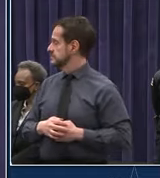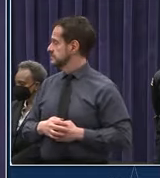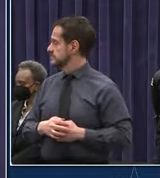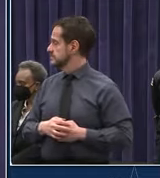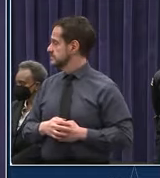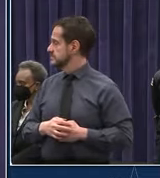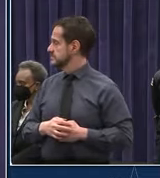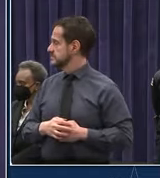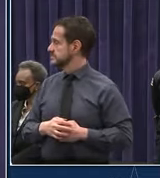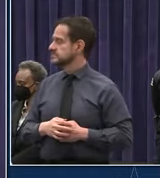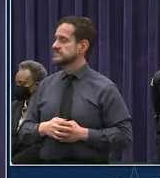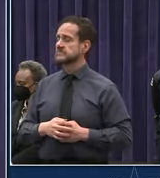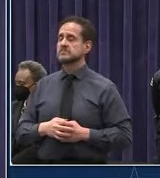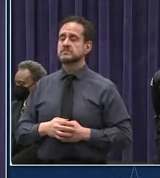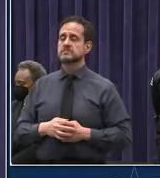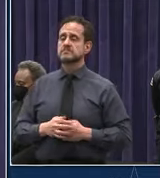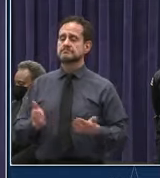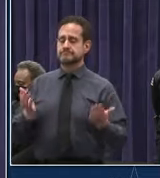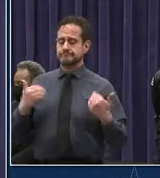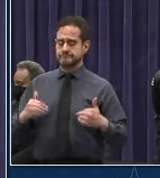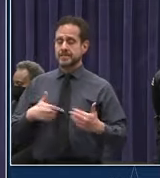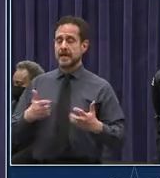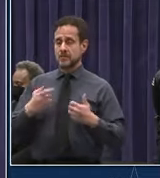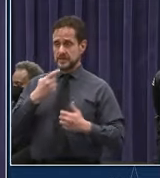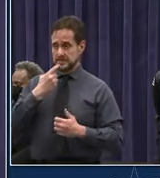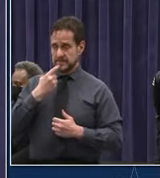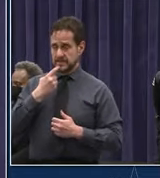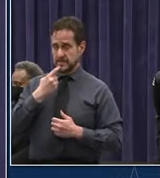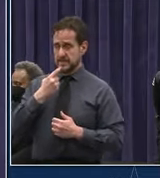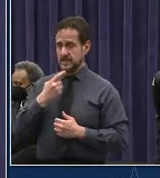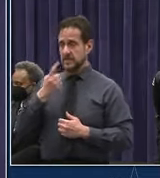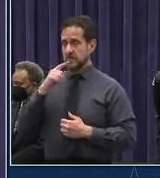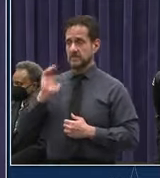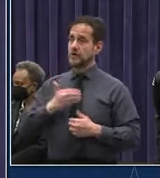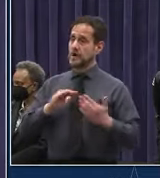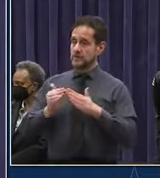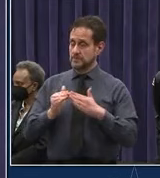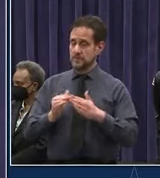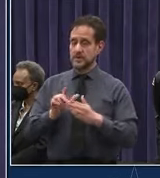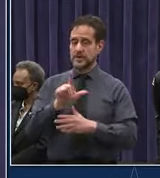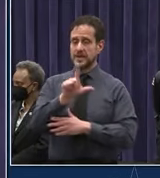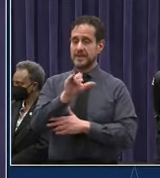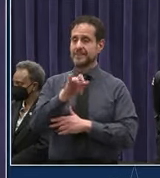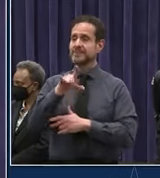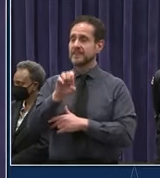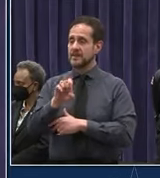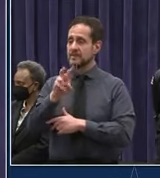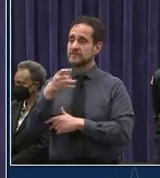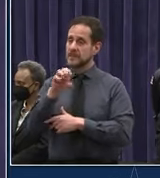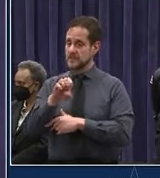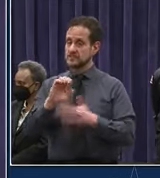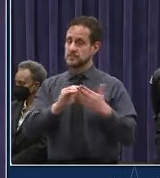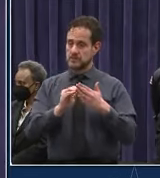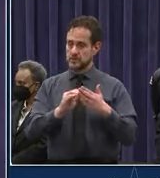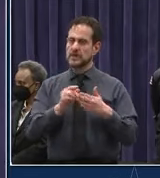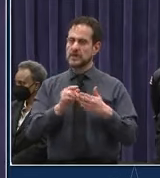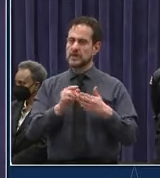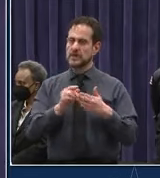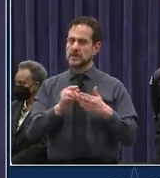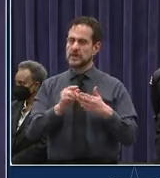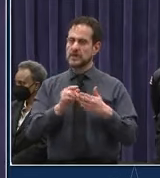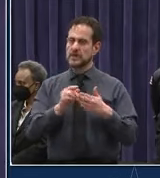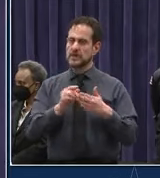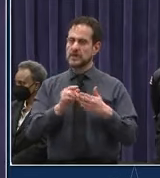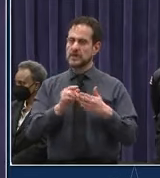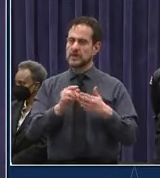I also want to say, as a community, the La Vita community, the Little Village community, has come together to wrap their arms around side